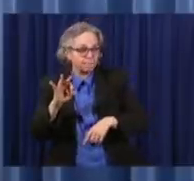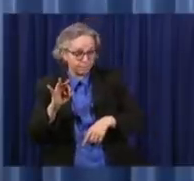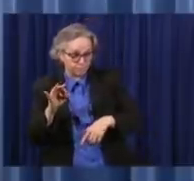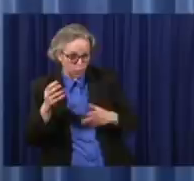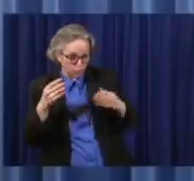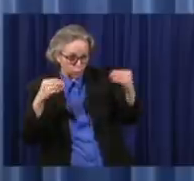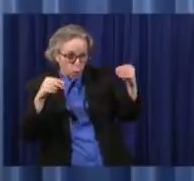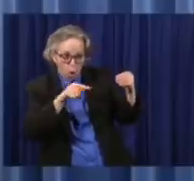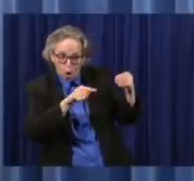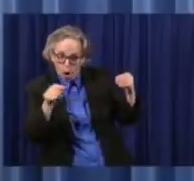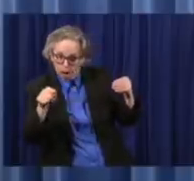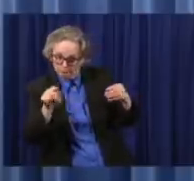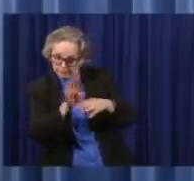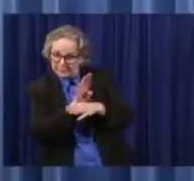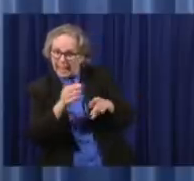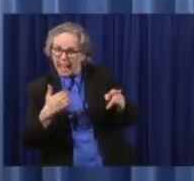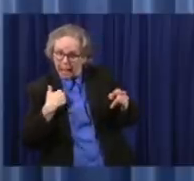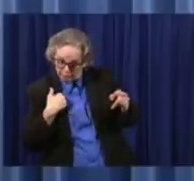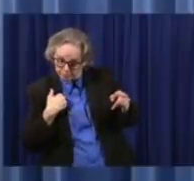business